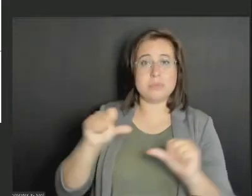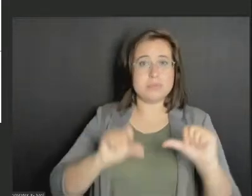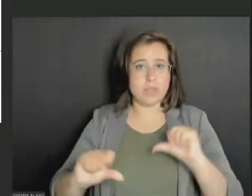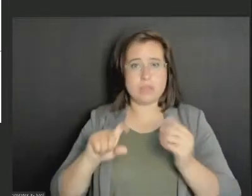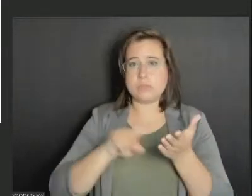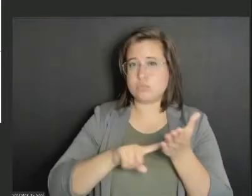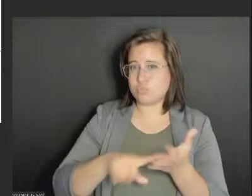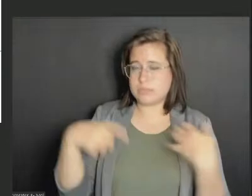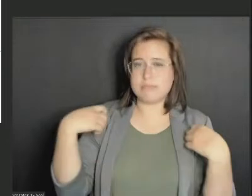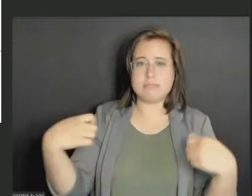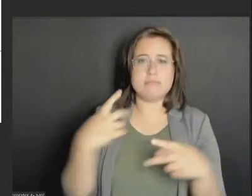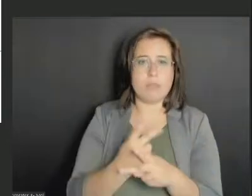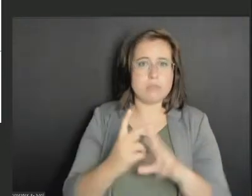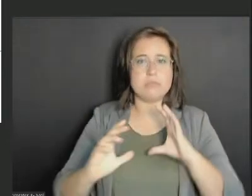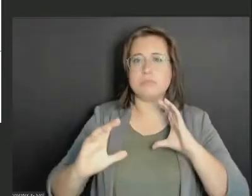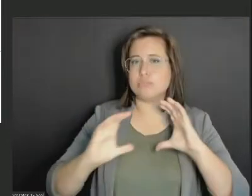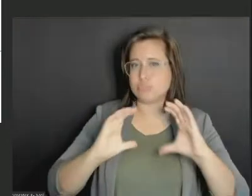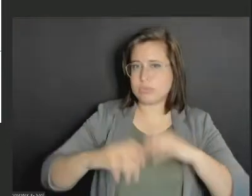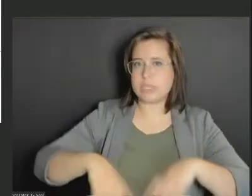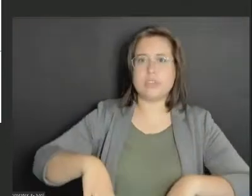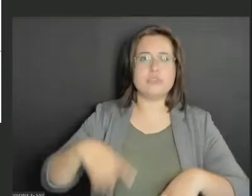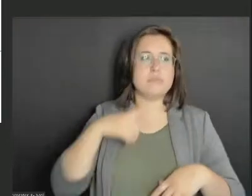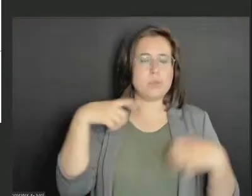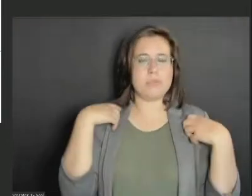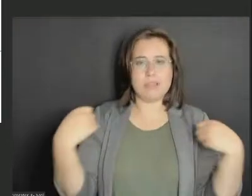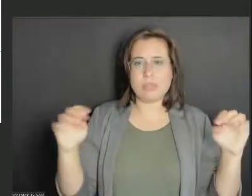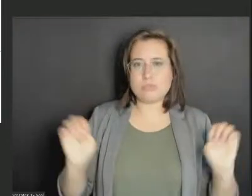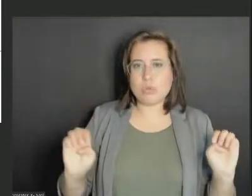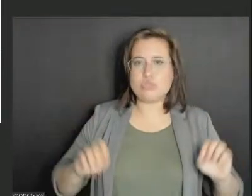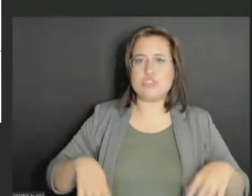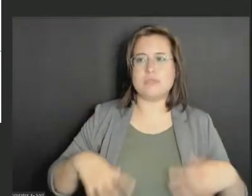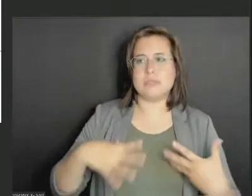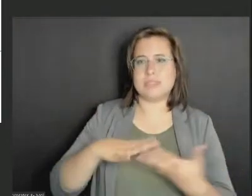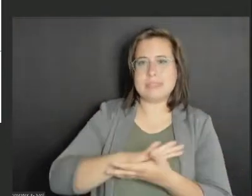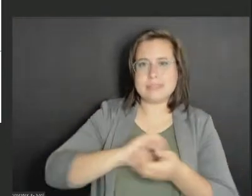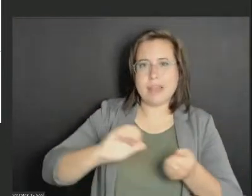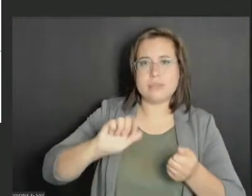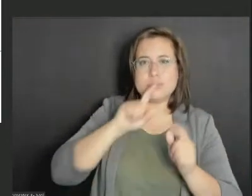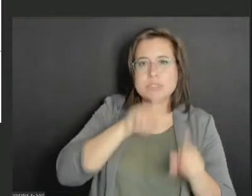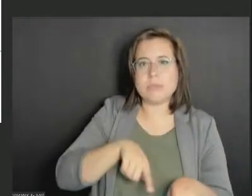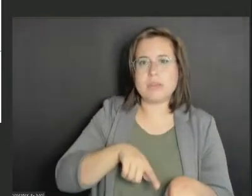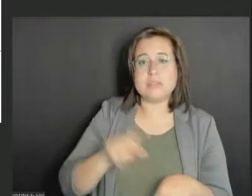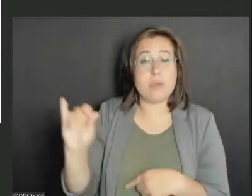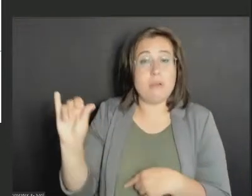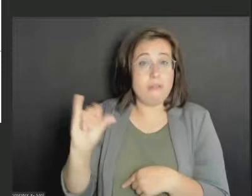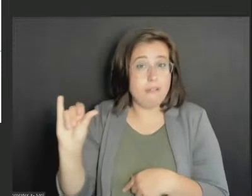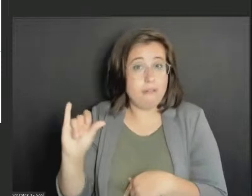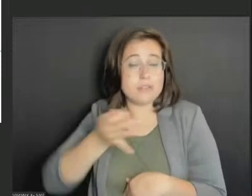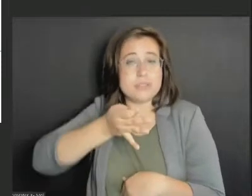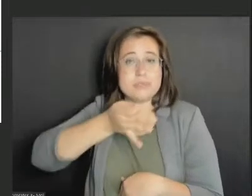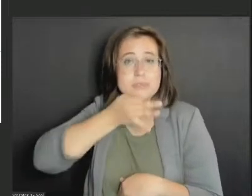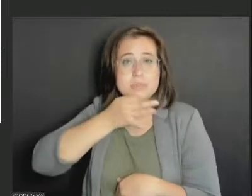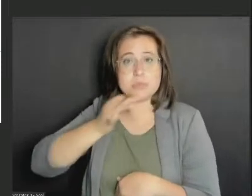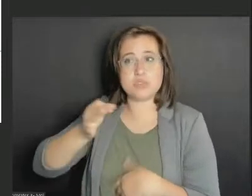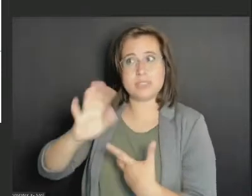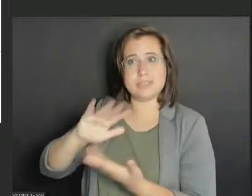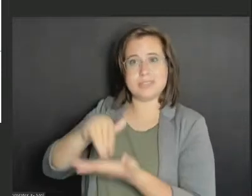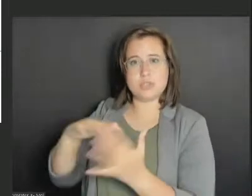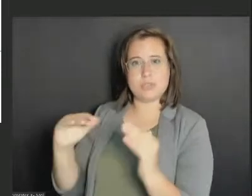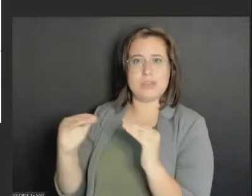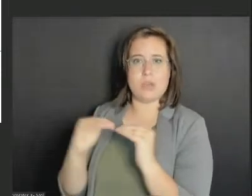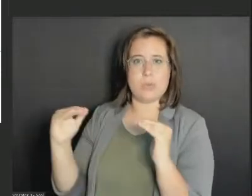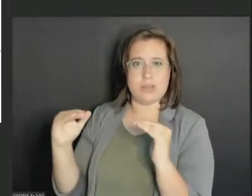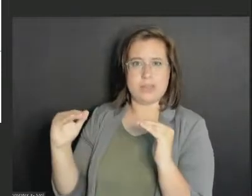from communications, from public health emergency and disaster response, but also with expertise in centering equity in order